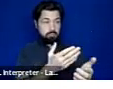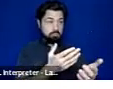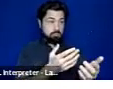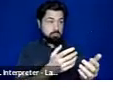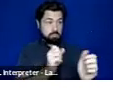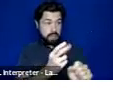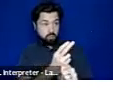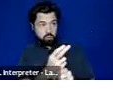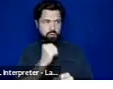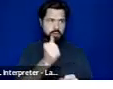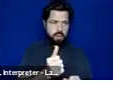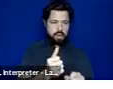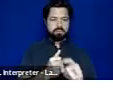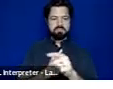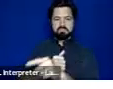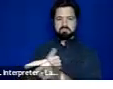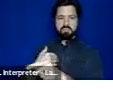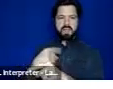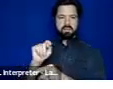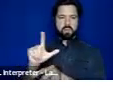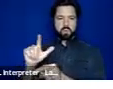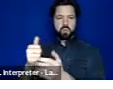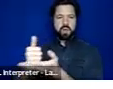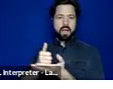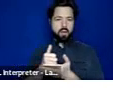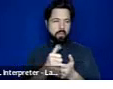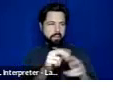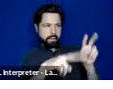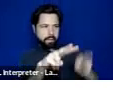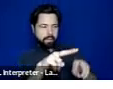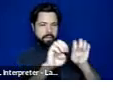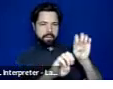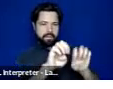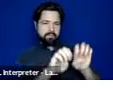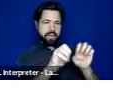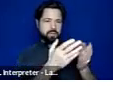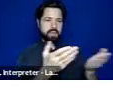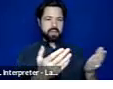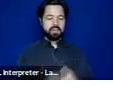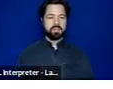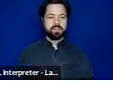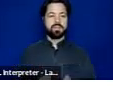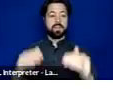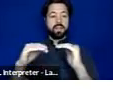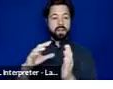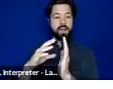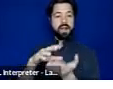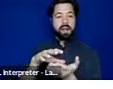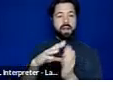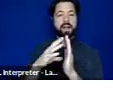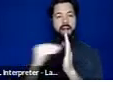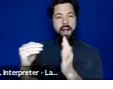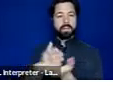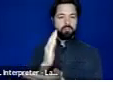it's tools that are available there for you. And then you've got some copyright links that will allow you